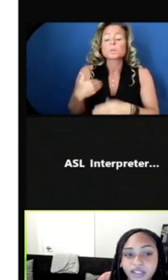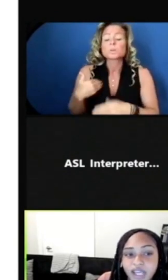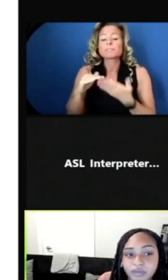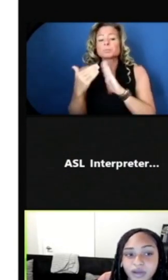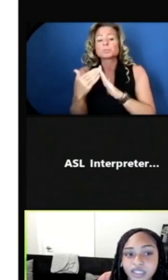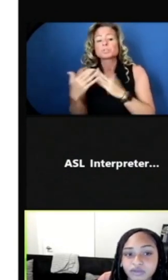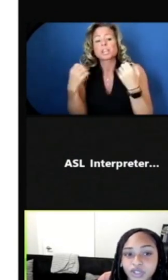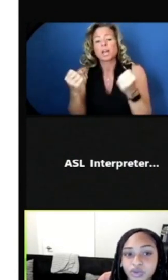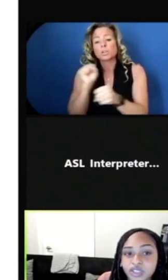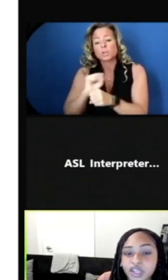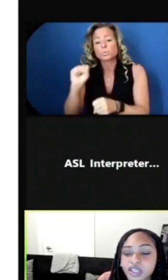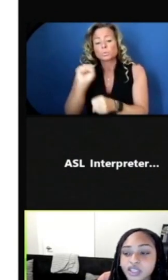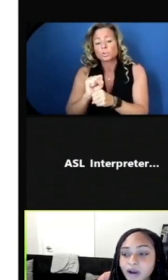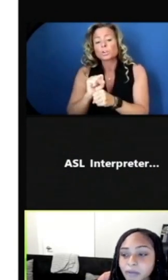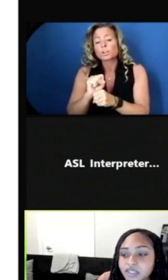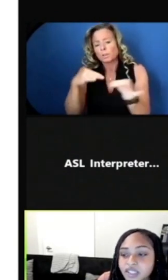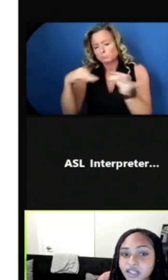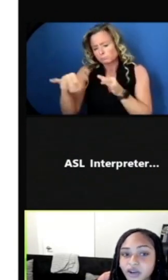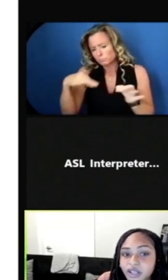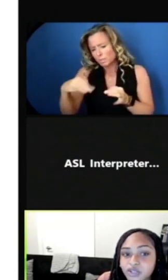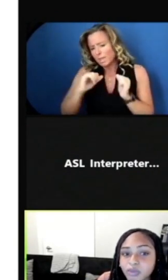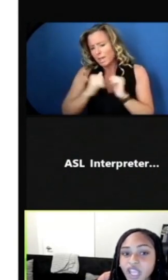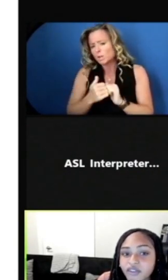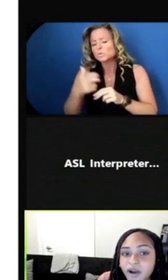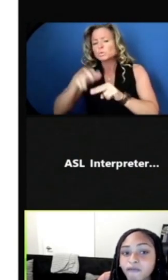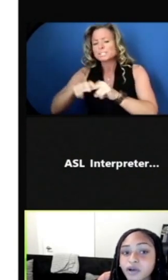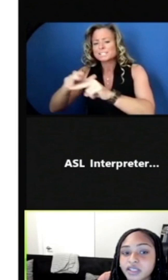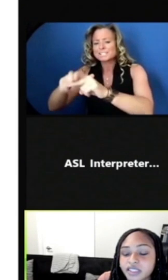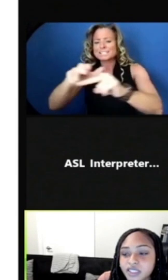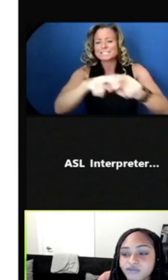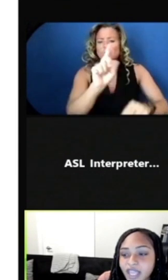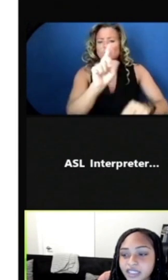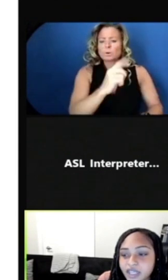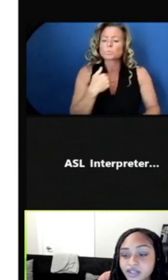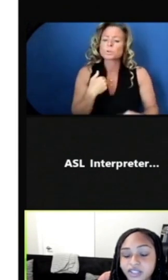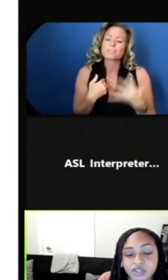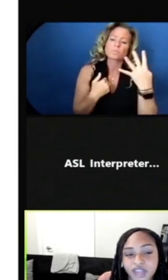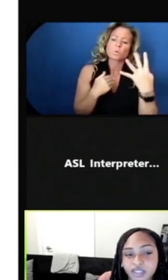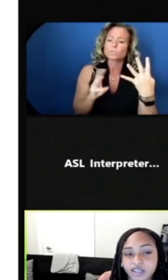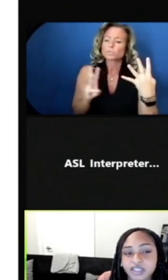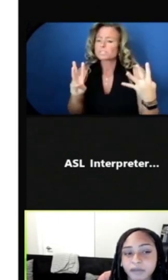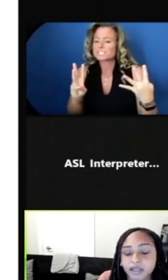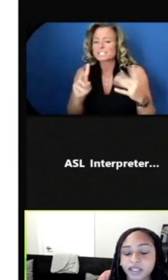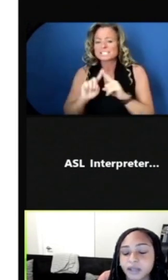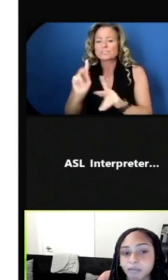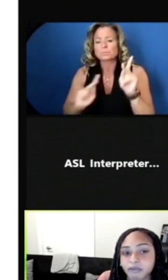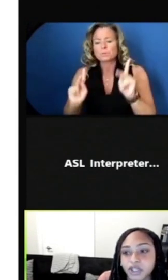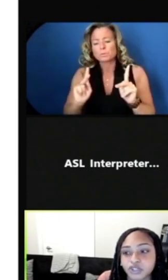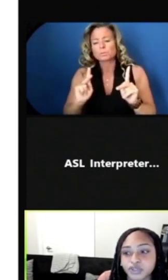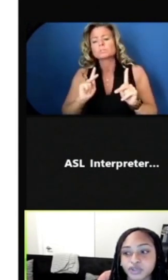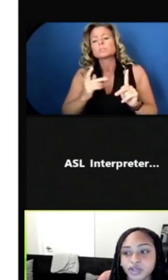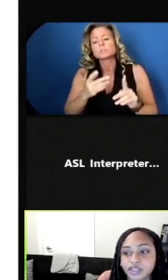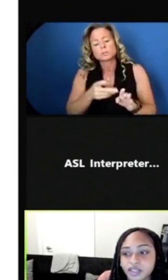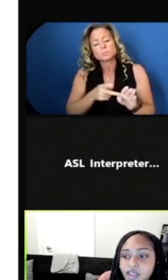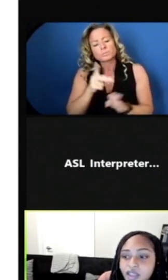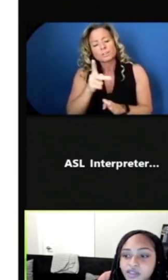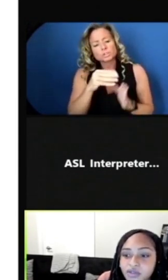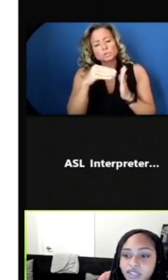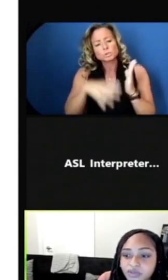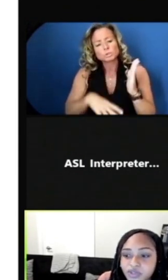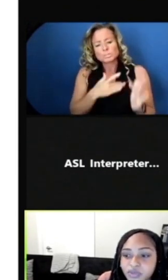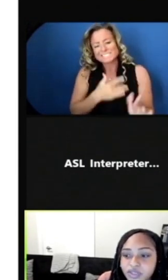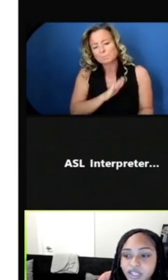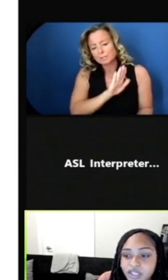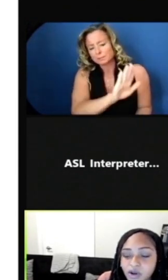worker that then directs individuals to proper seating areas where we have about 4 to 6 vaccinators, those vaccinators typically being professional students.